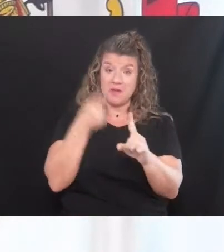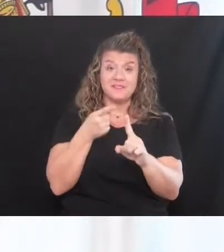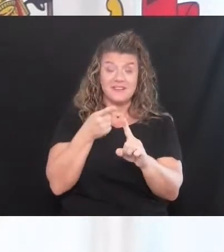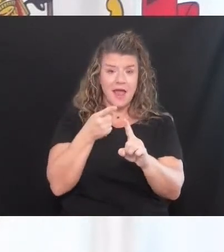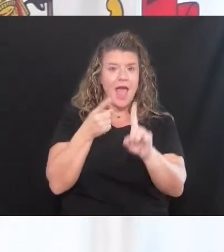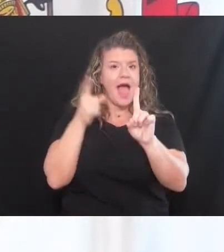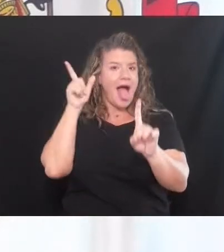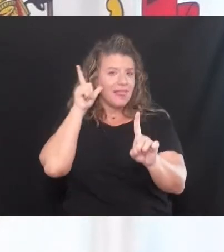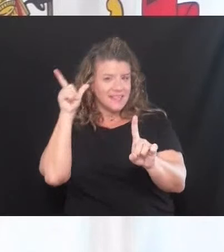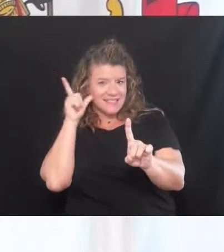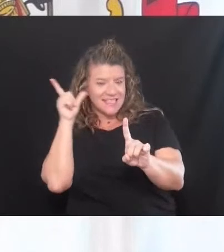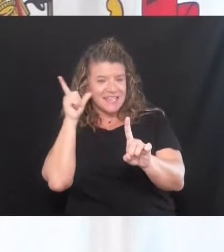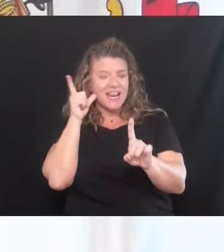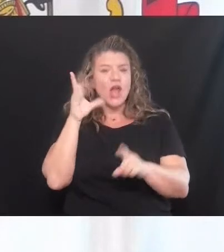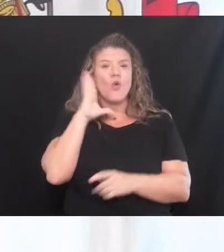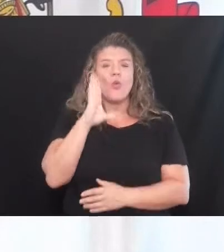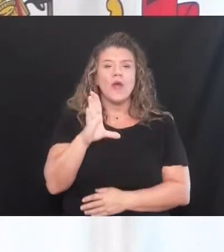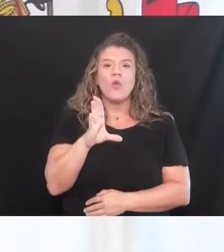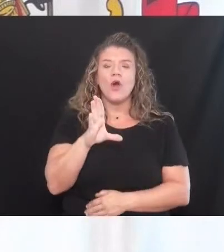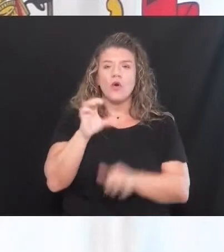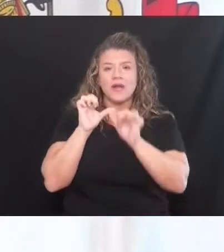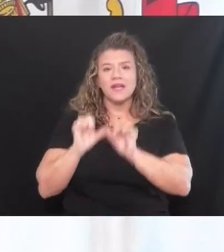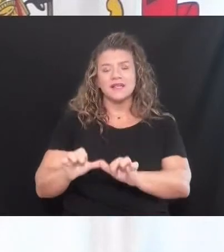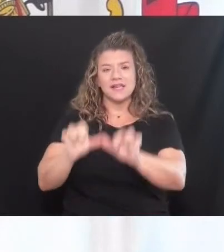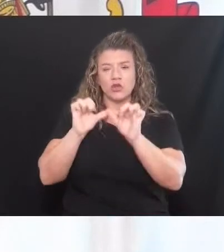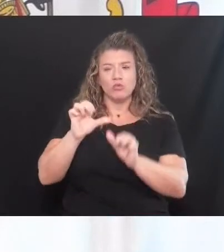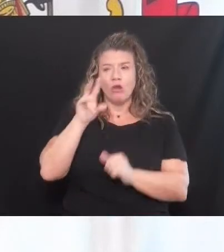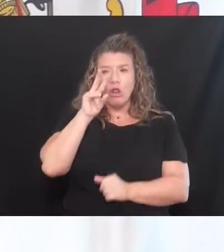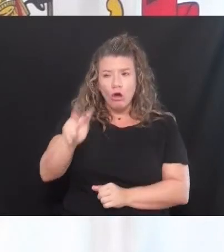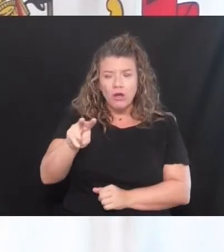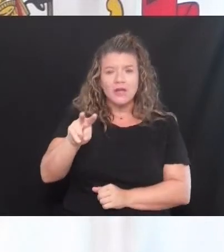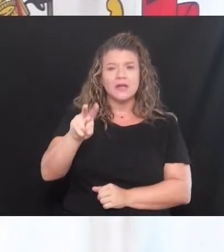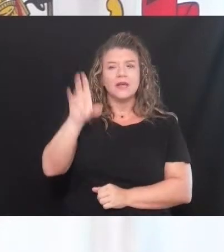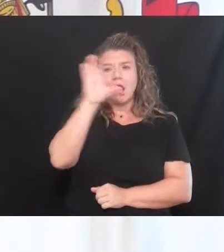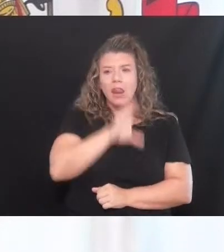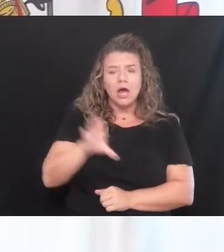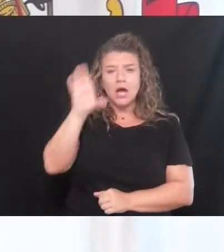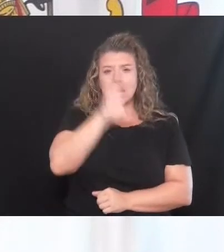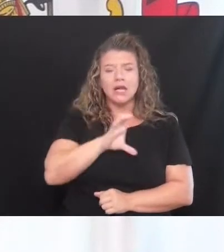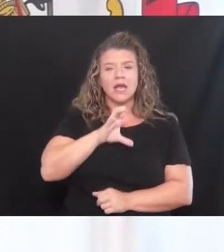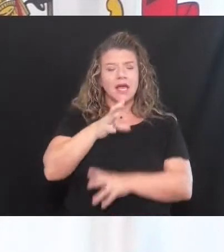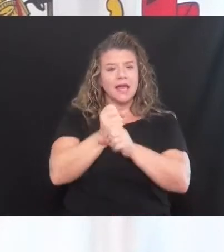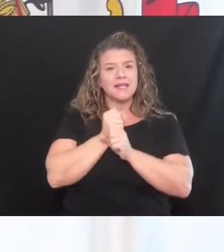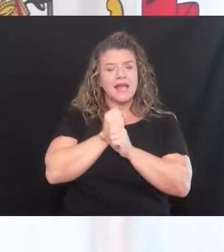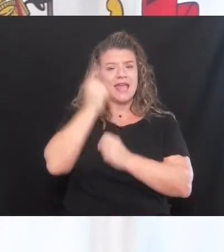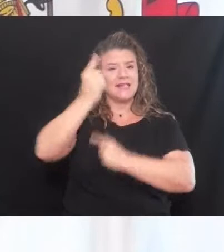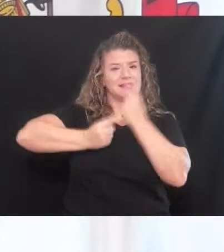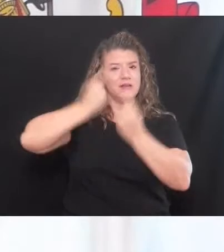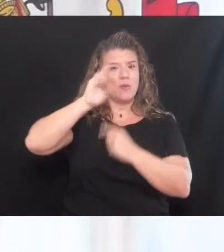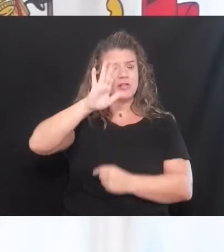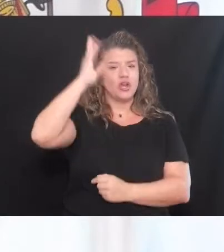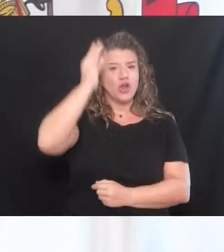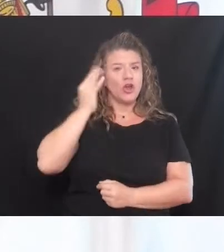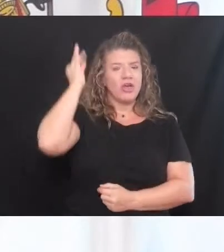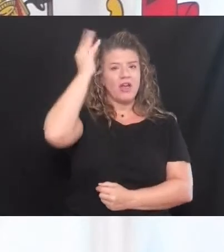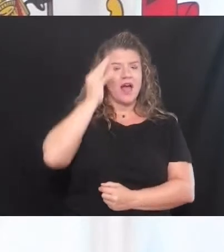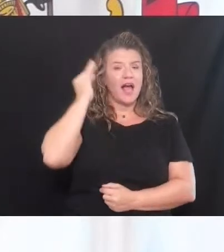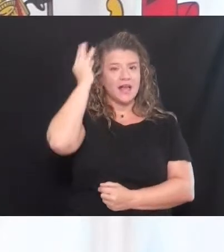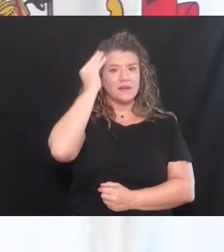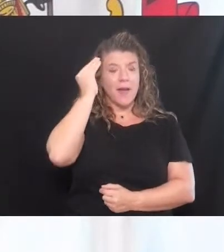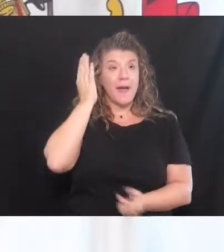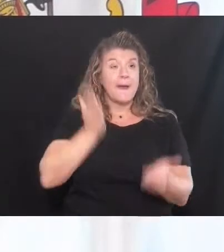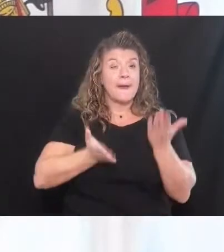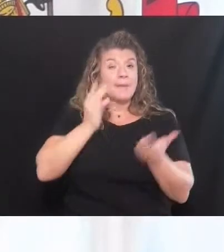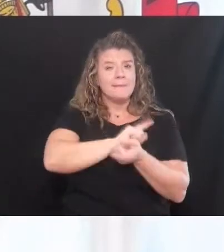and you know, and we'll absolutely continue to look and take into consideration your thoughts about, you know,